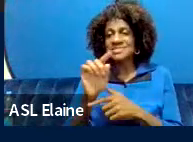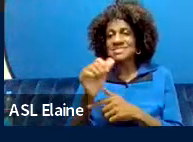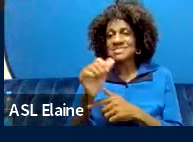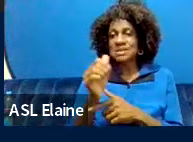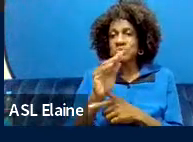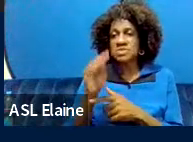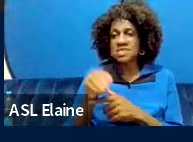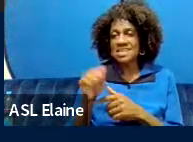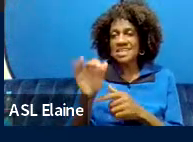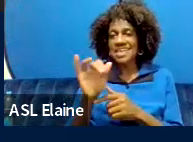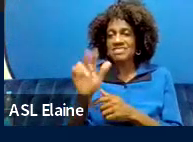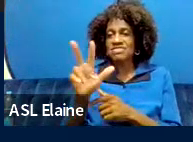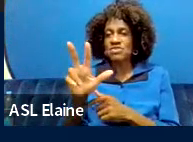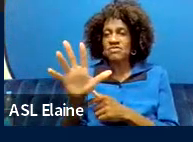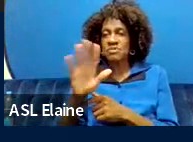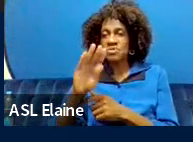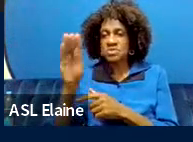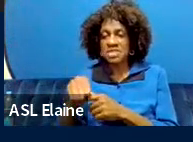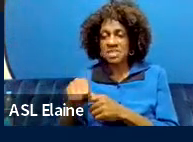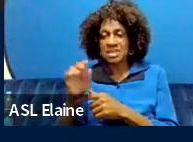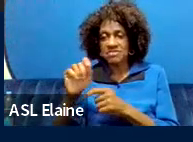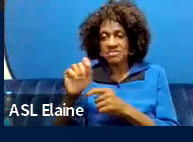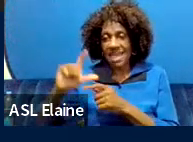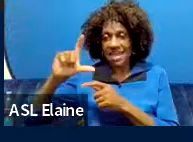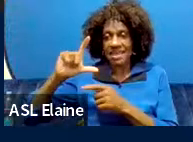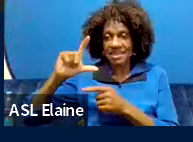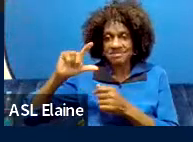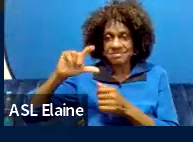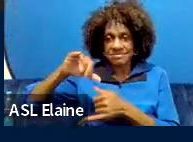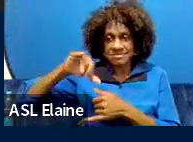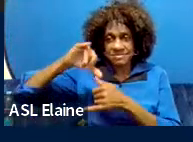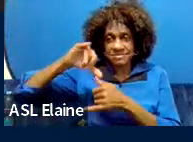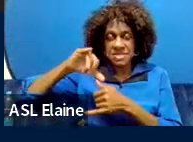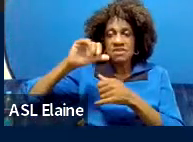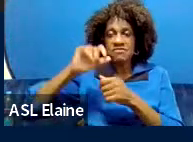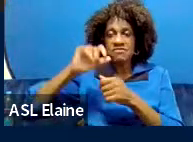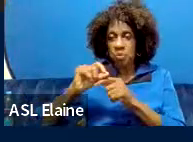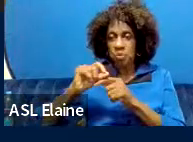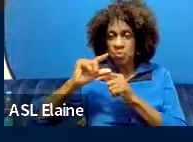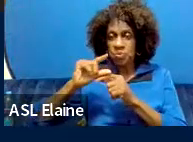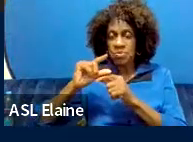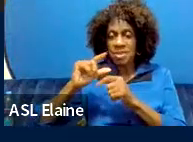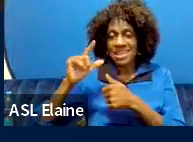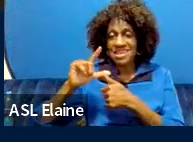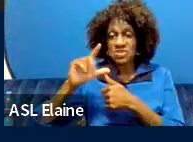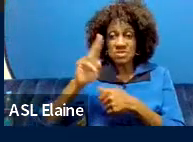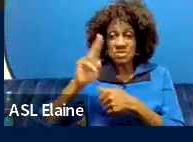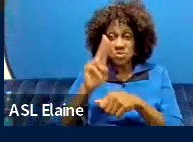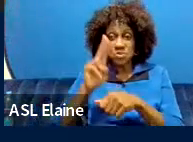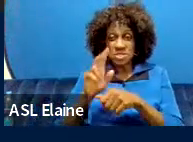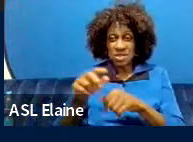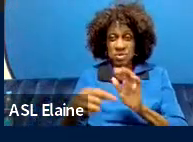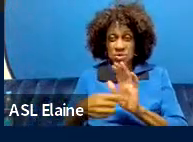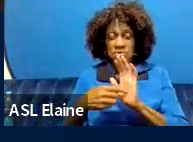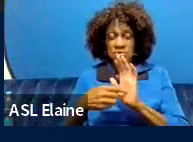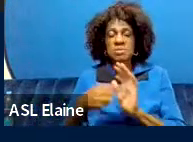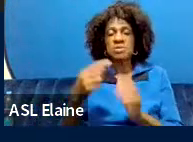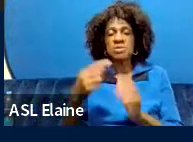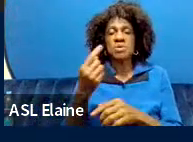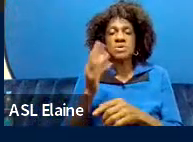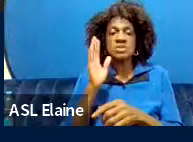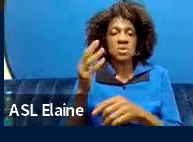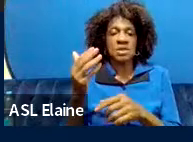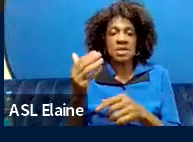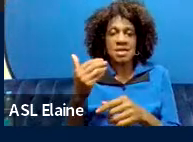and 35% of the character height. For the raised characters, if you're using those requirements, you are always going to